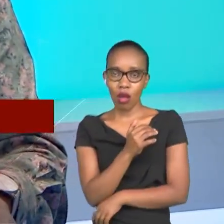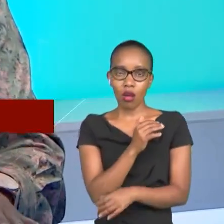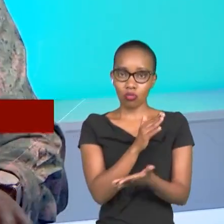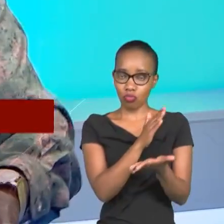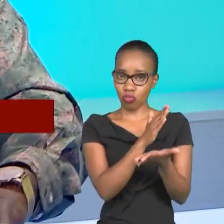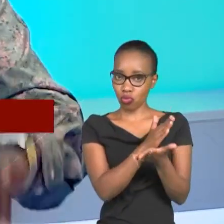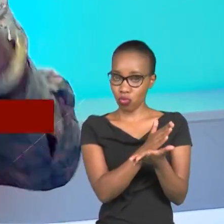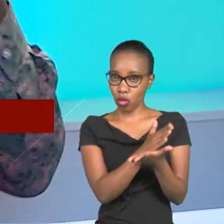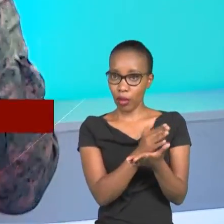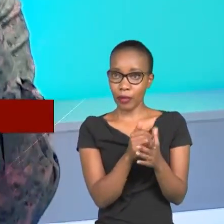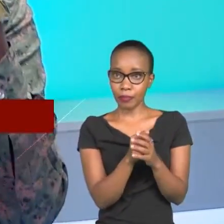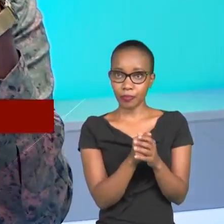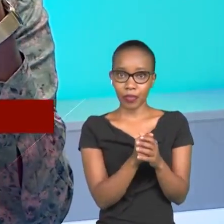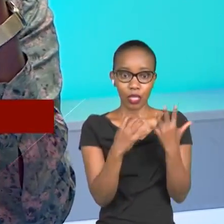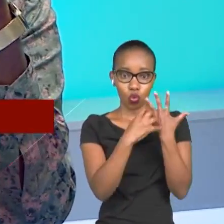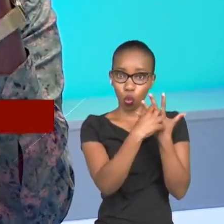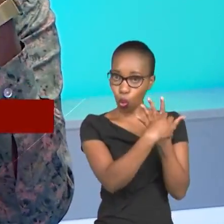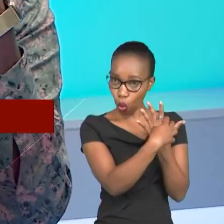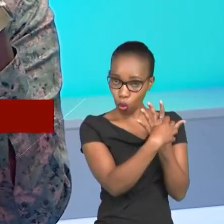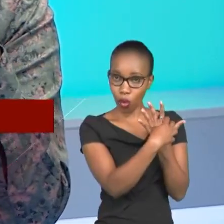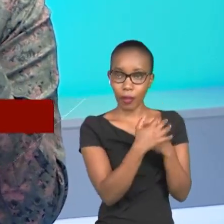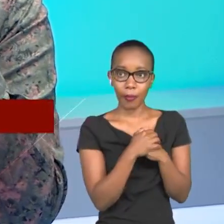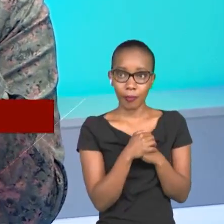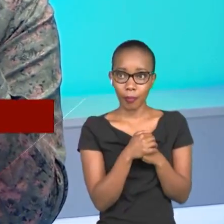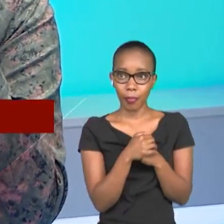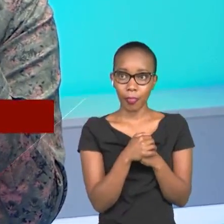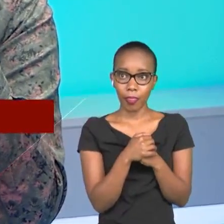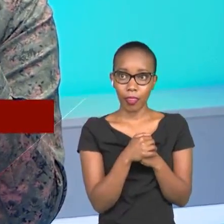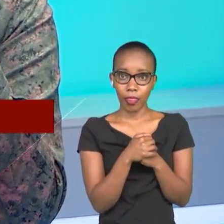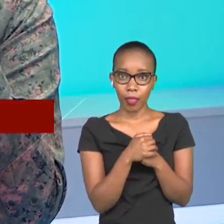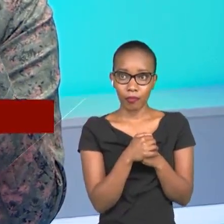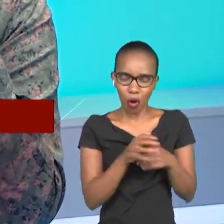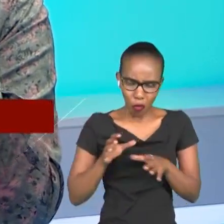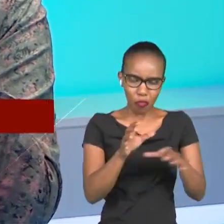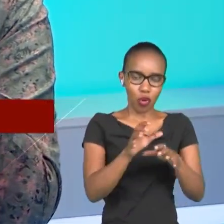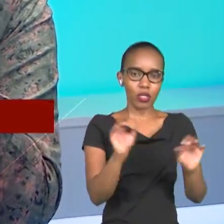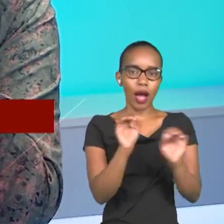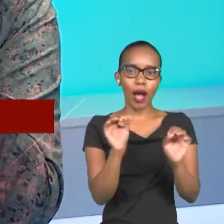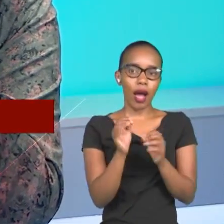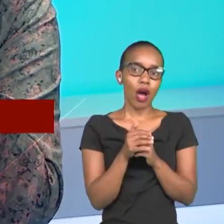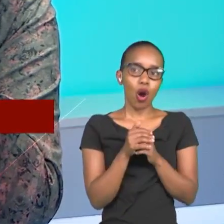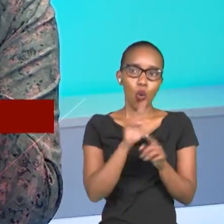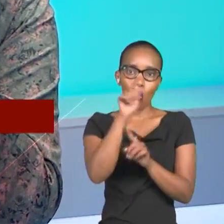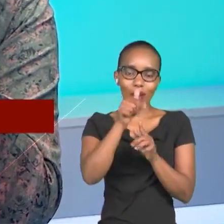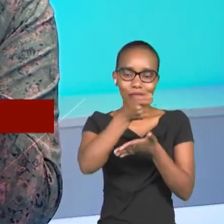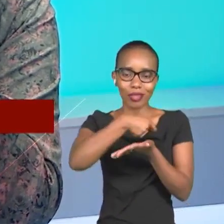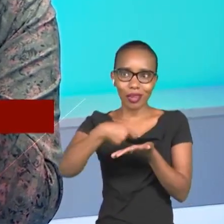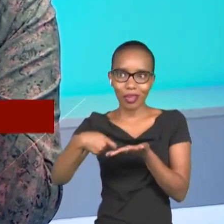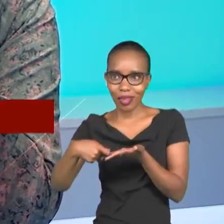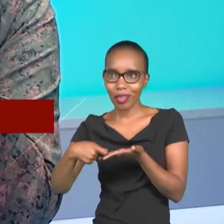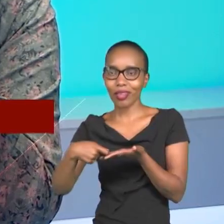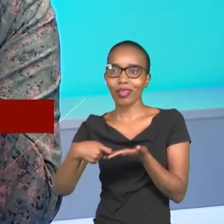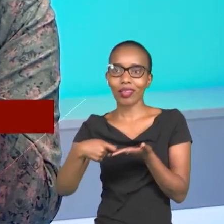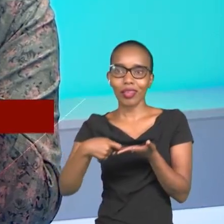let me tell you, the Sonko was not under gun. when he was signing what we